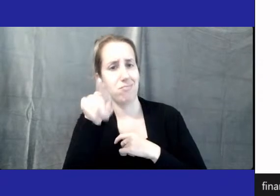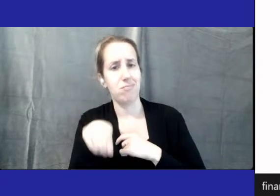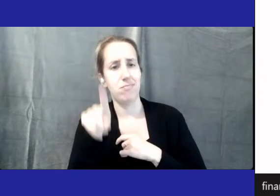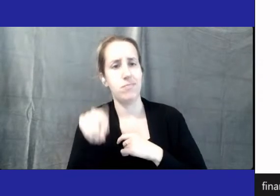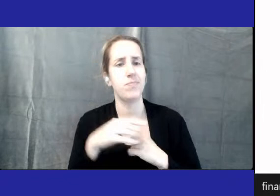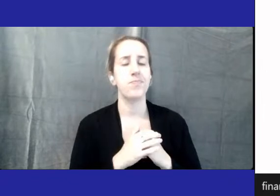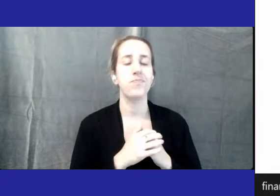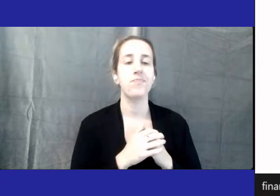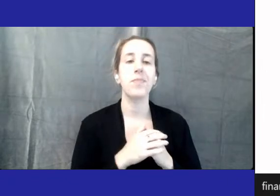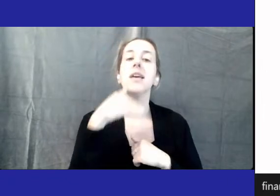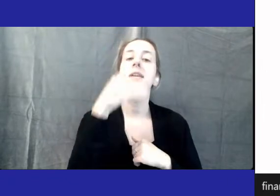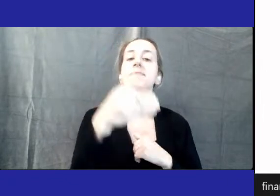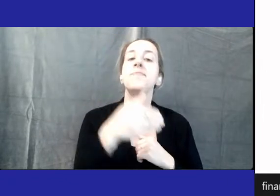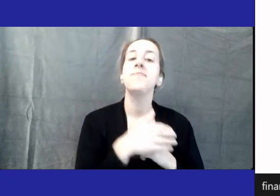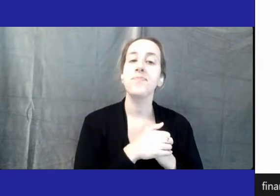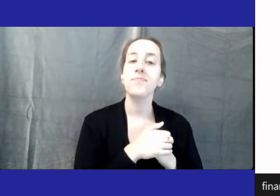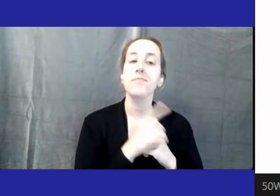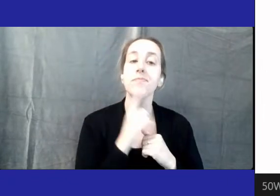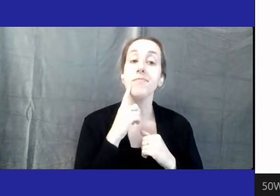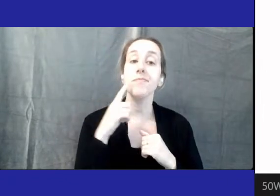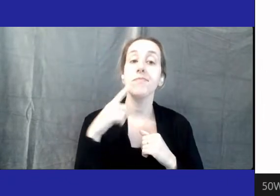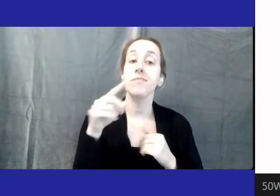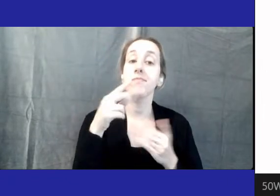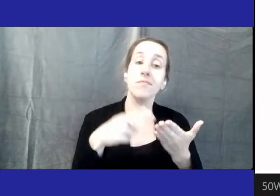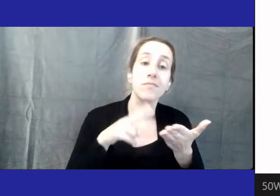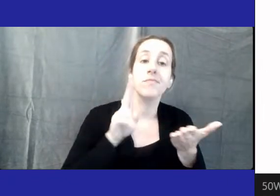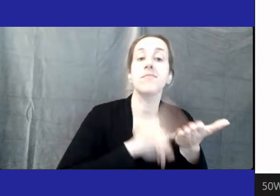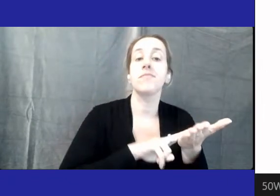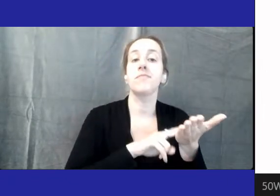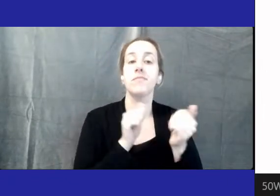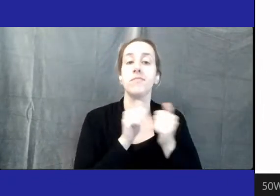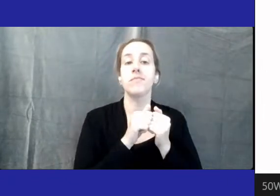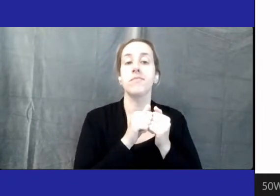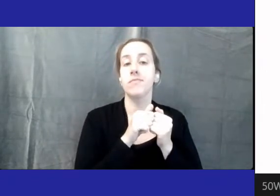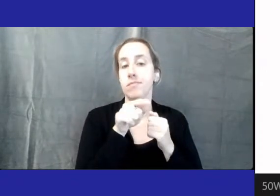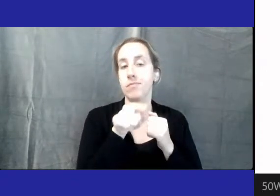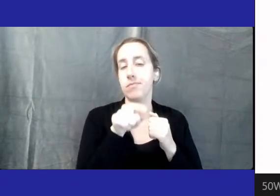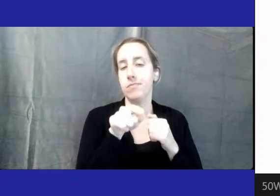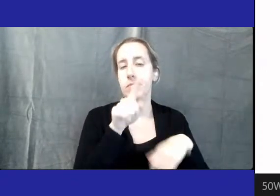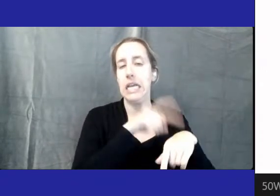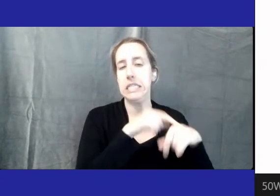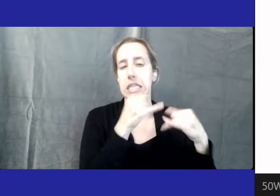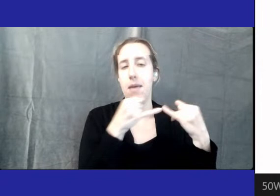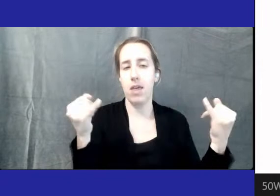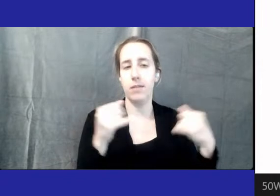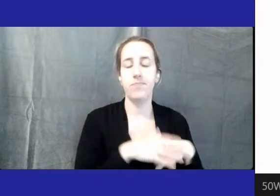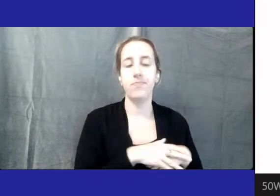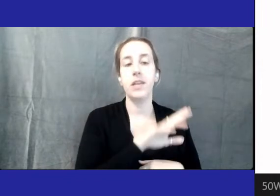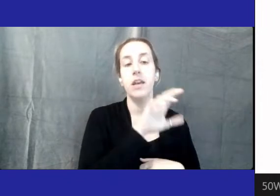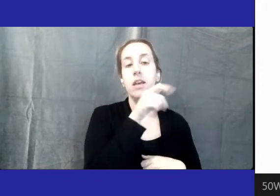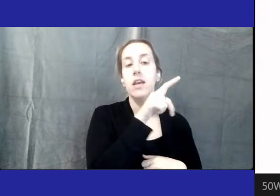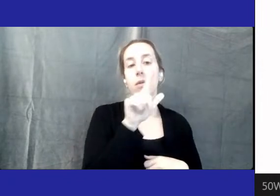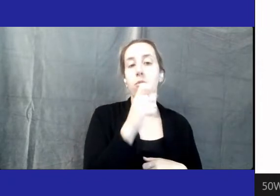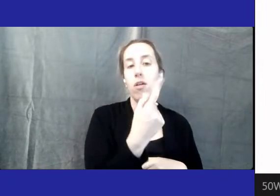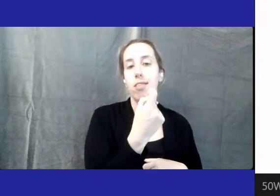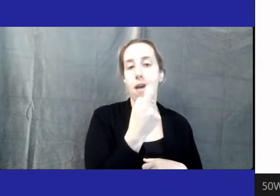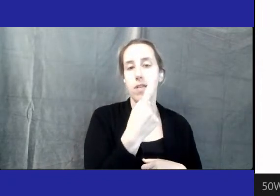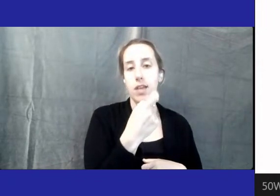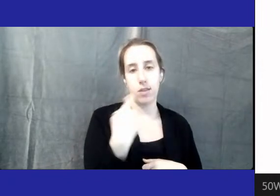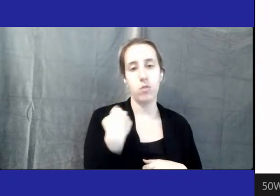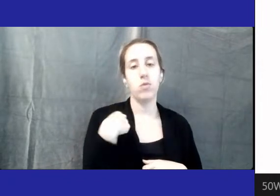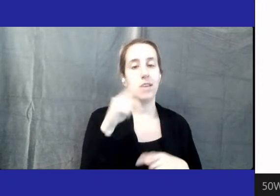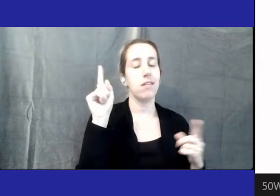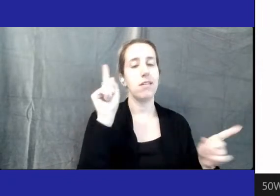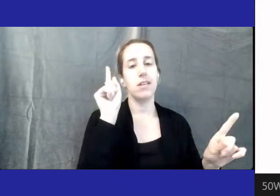So to overview our procurement timeline, on the 11th of April, we came to the CRC committee and requested